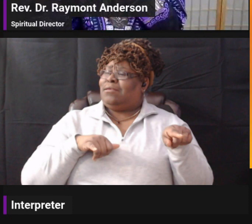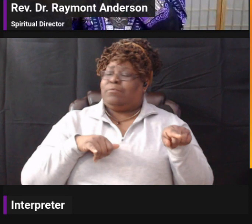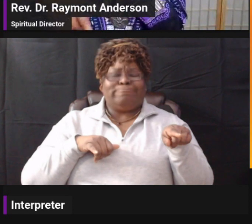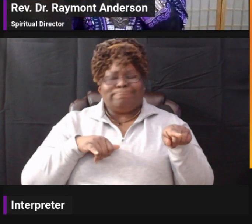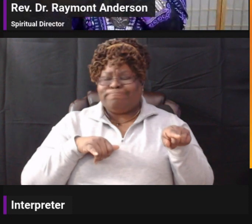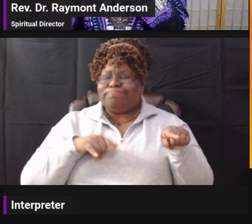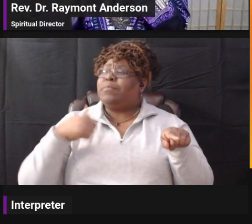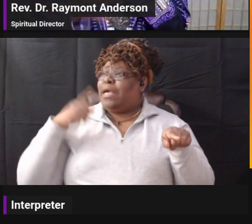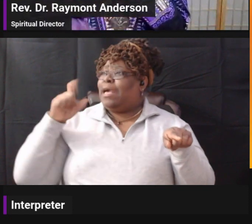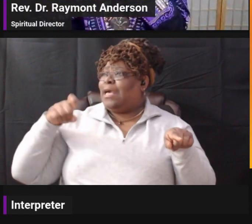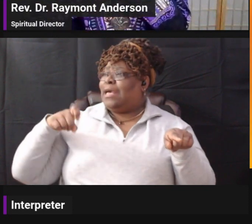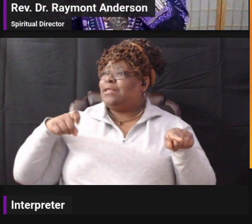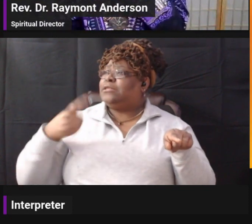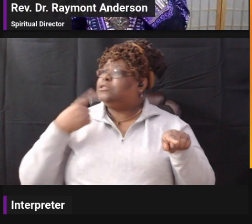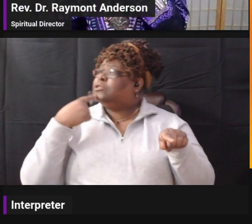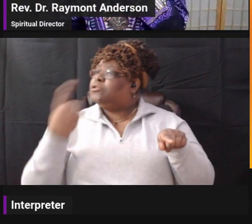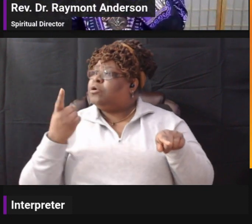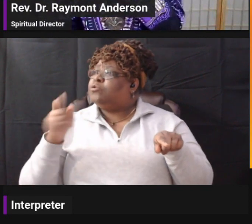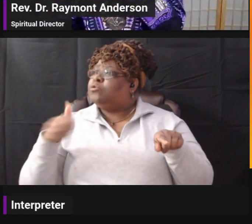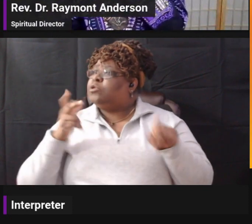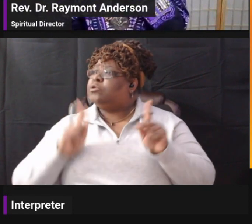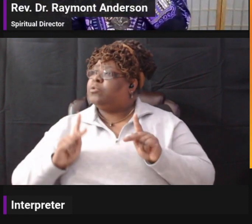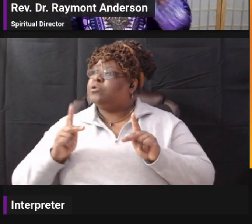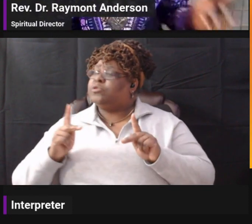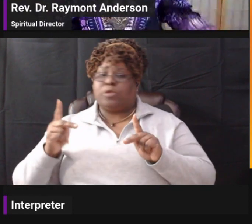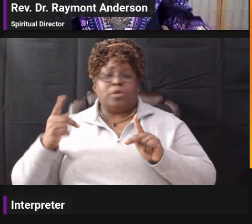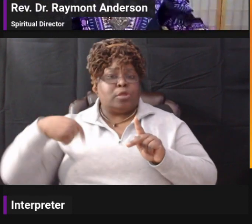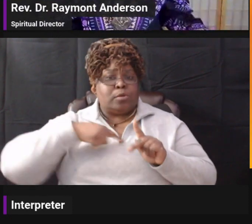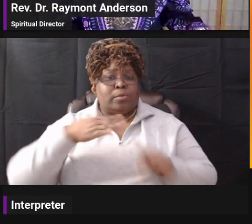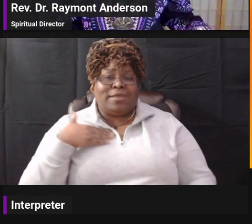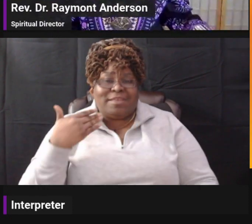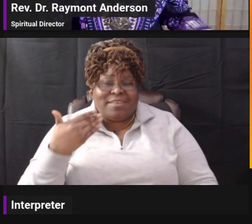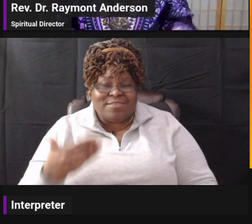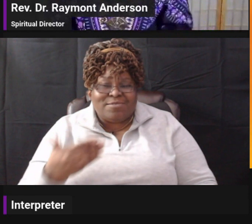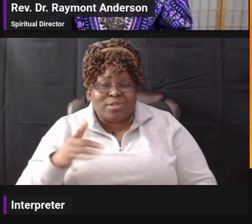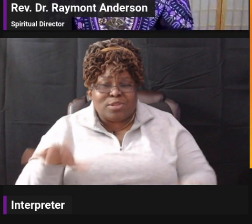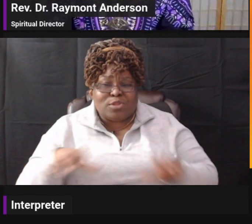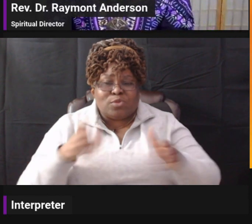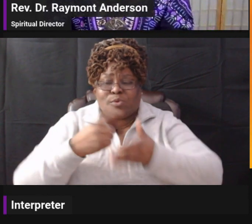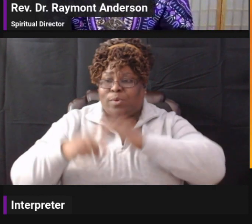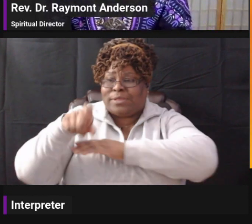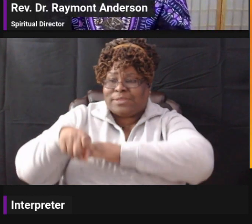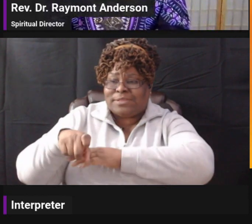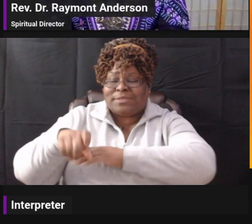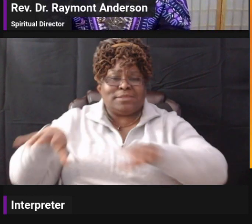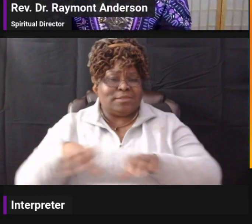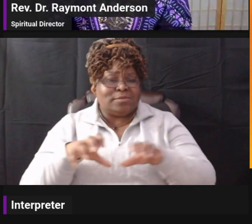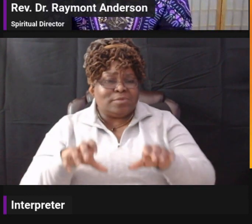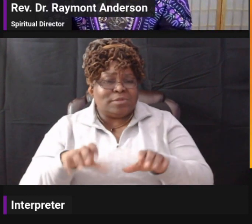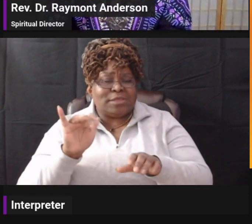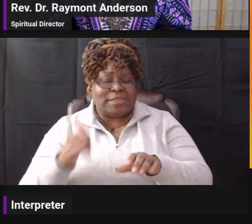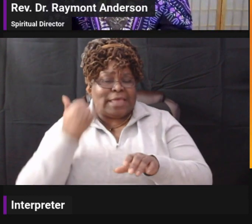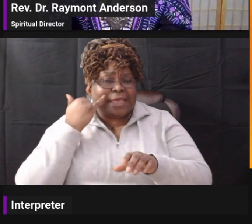me that's me that's not. Anyhow, I need to speak to someone. Are we willing to do what needs